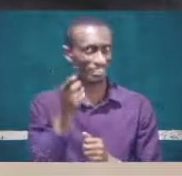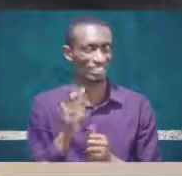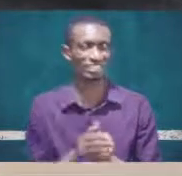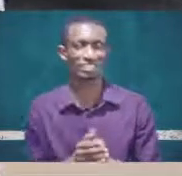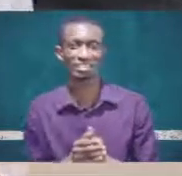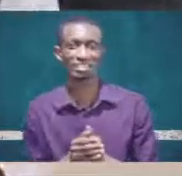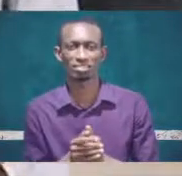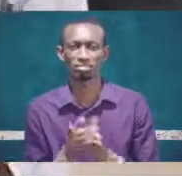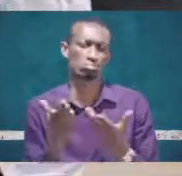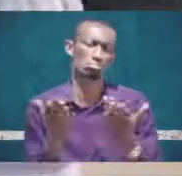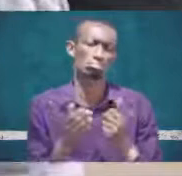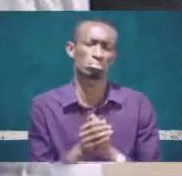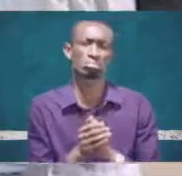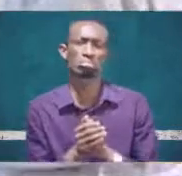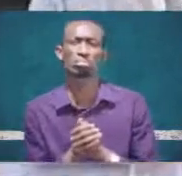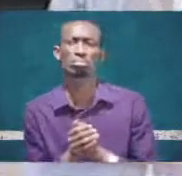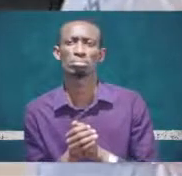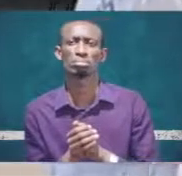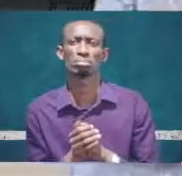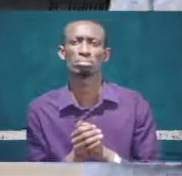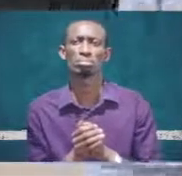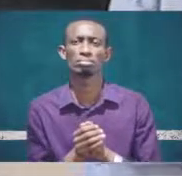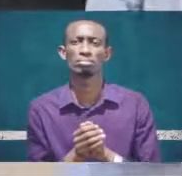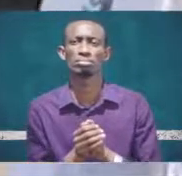so this is not